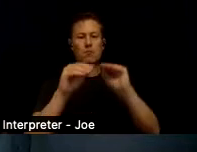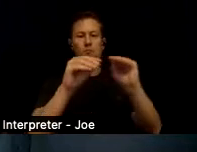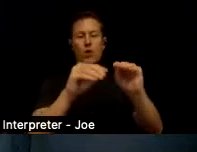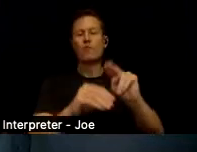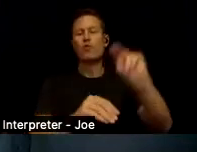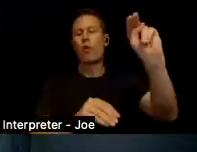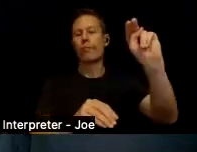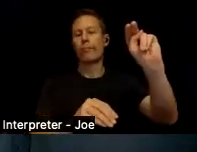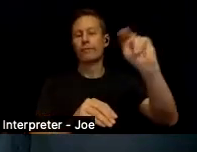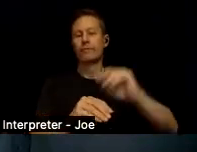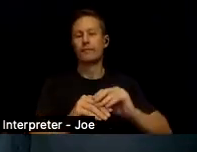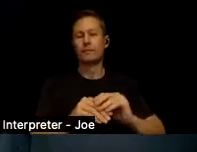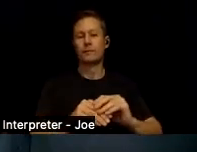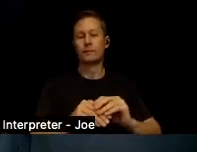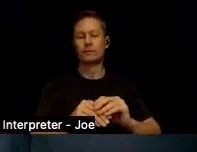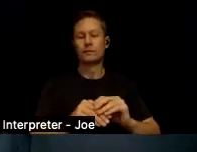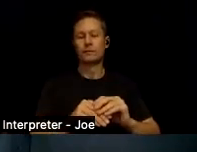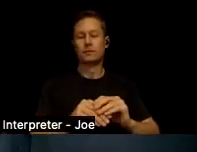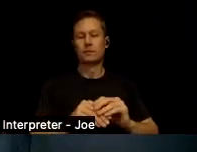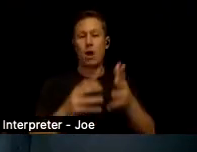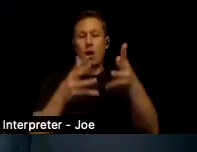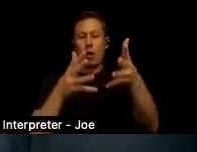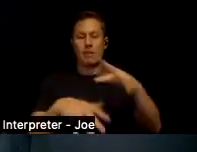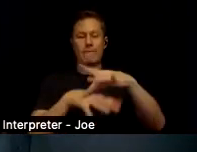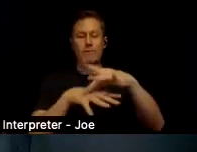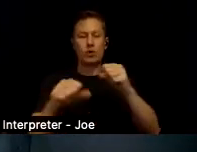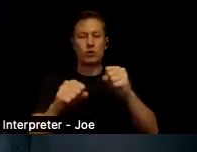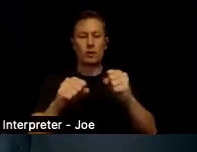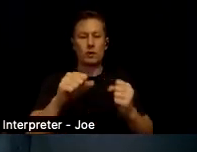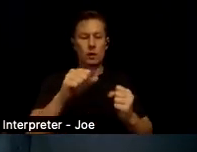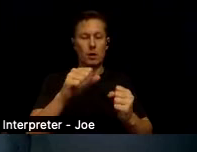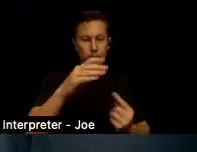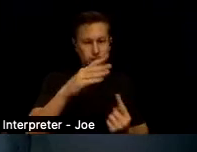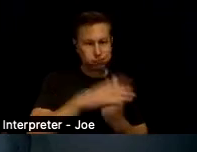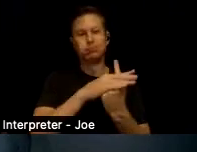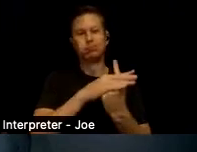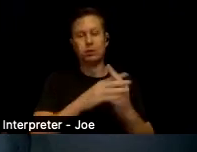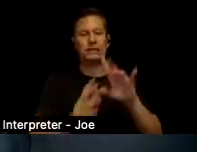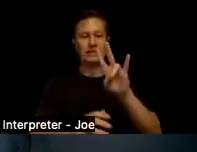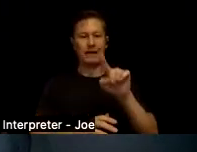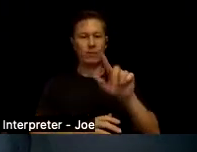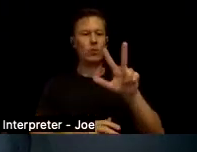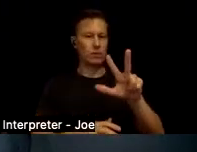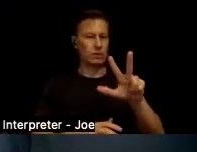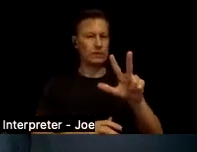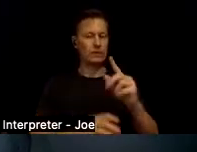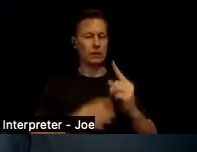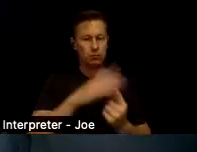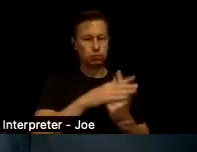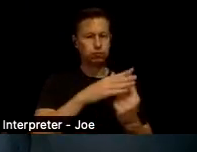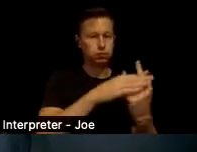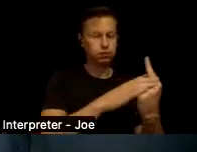the north. It left a dramatic, this earthquake did break to the surface at 7.3. We expect there to be a surface break,